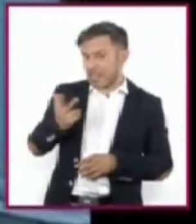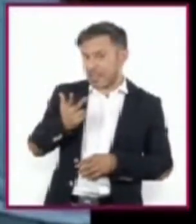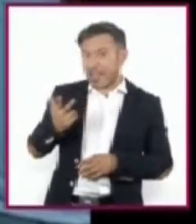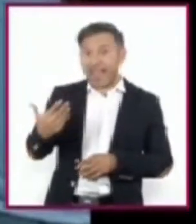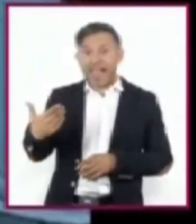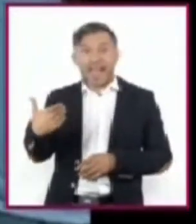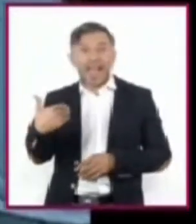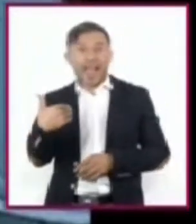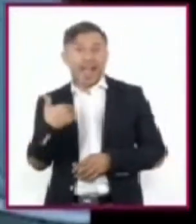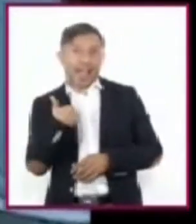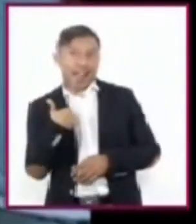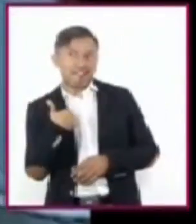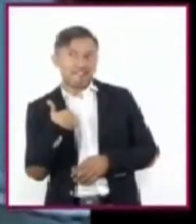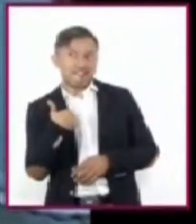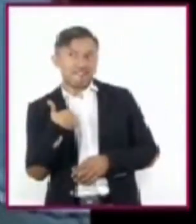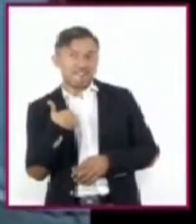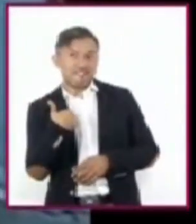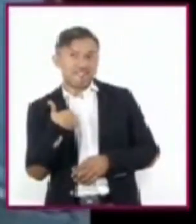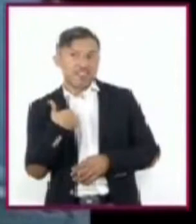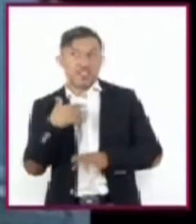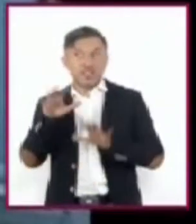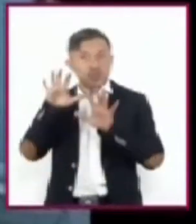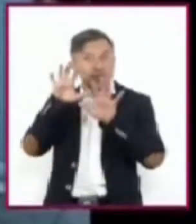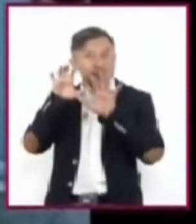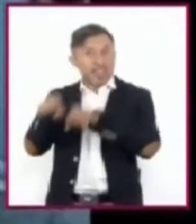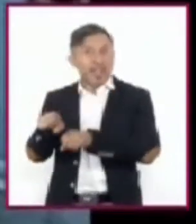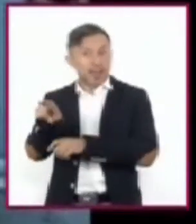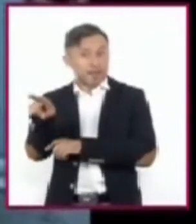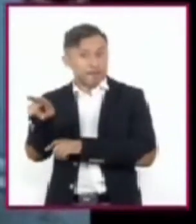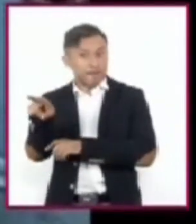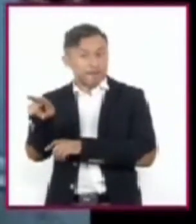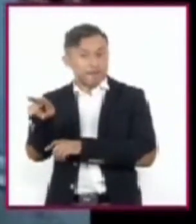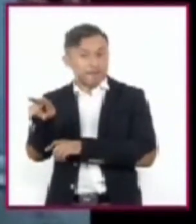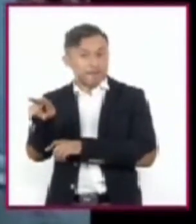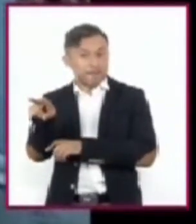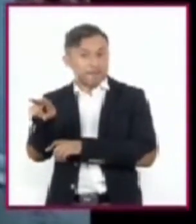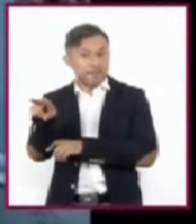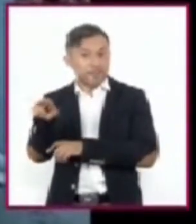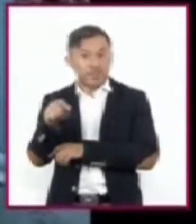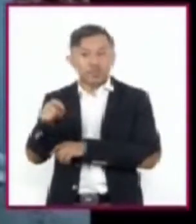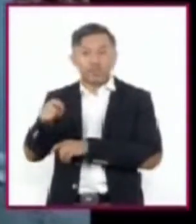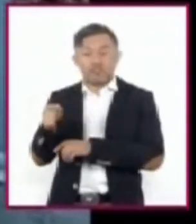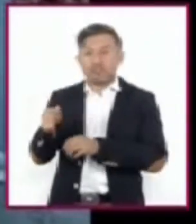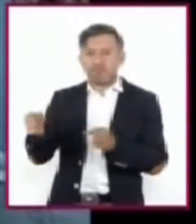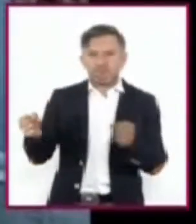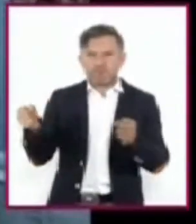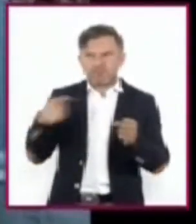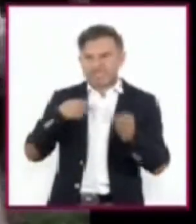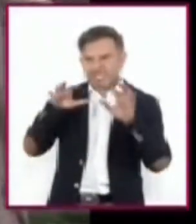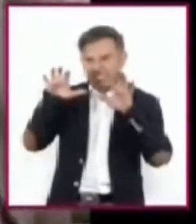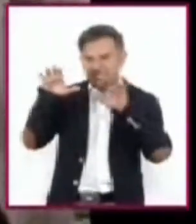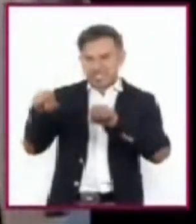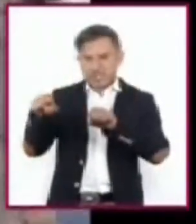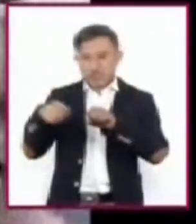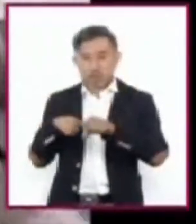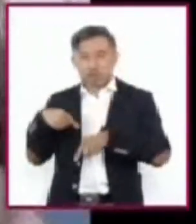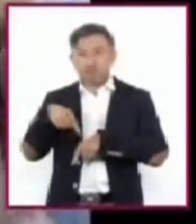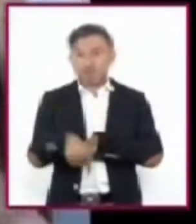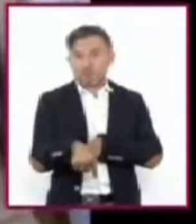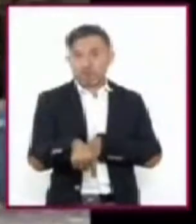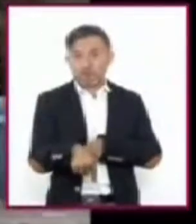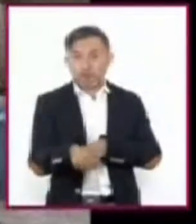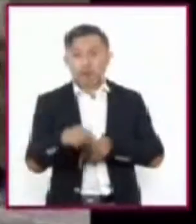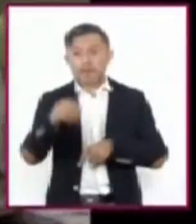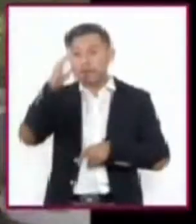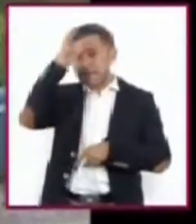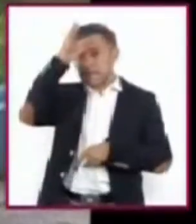have to get him! The minute you walked in the joint, I could see you were a